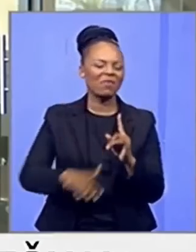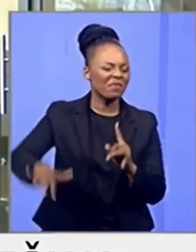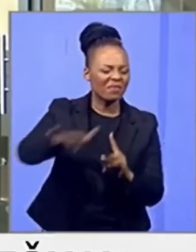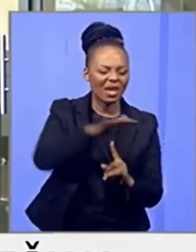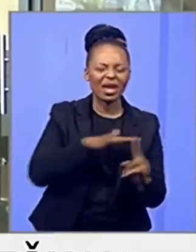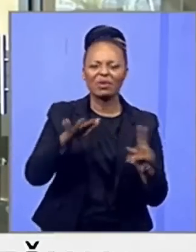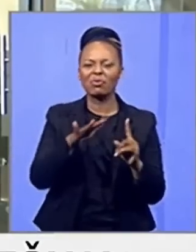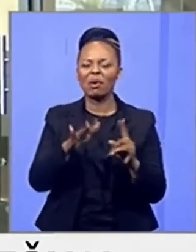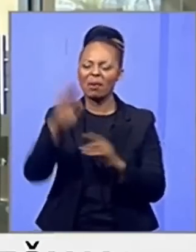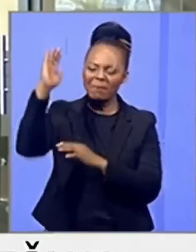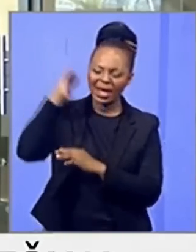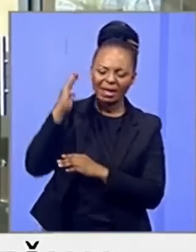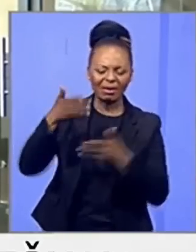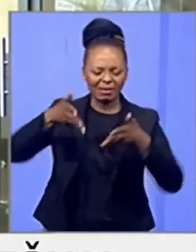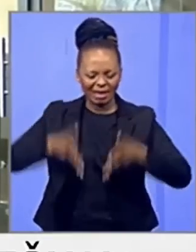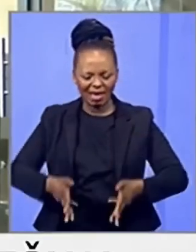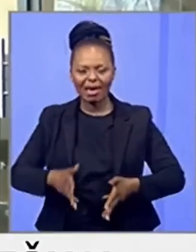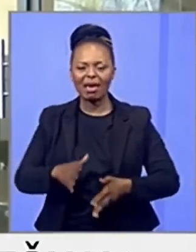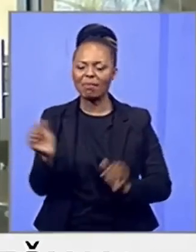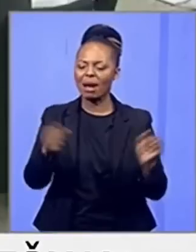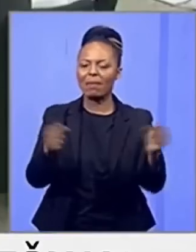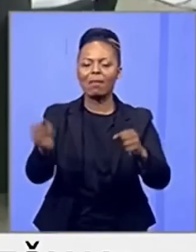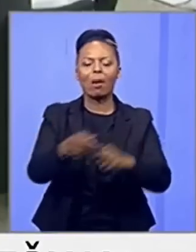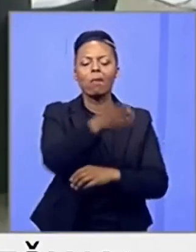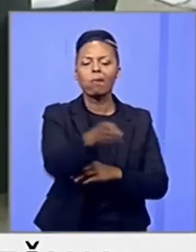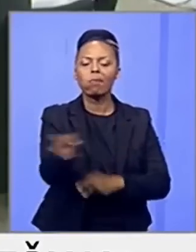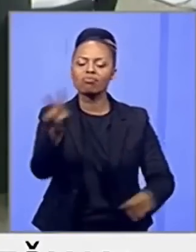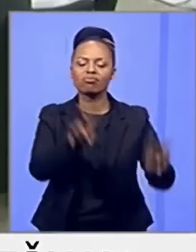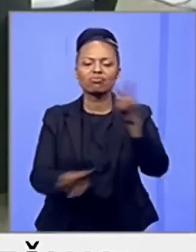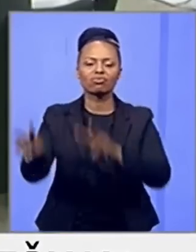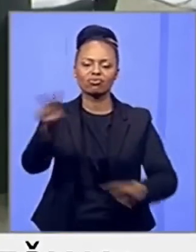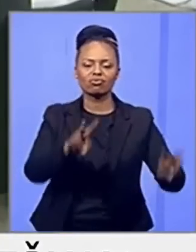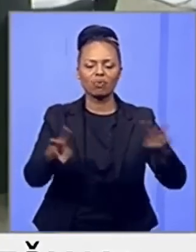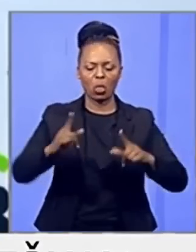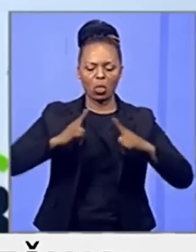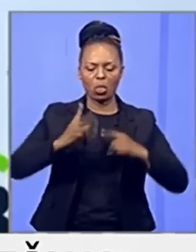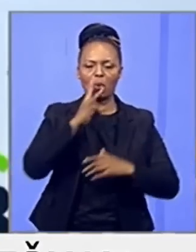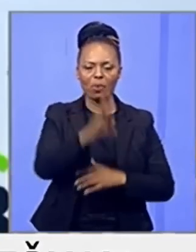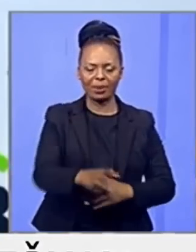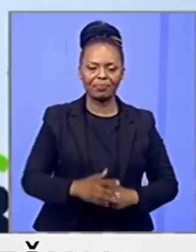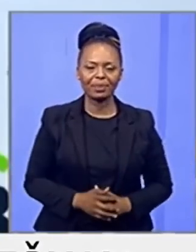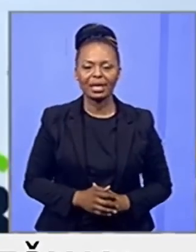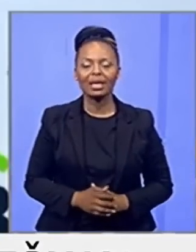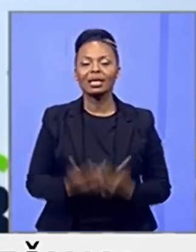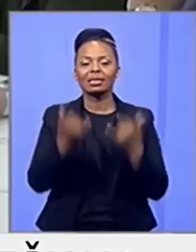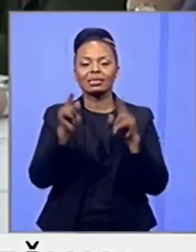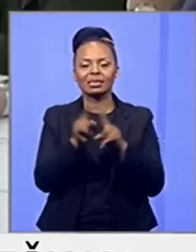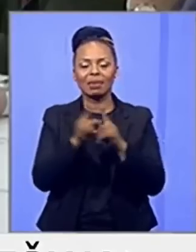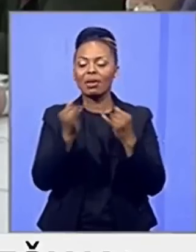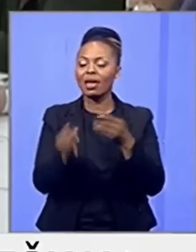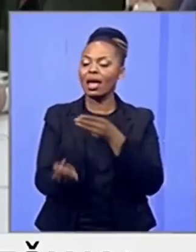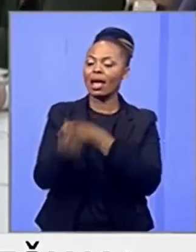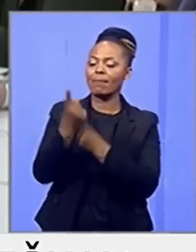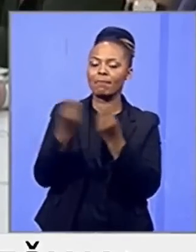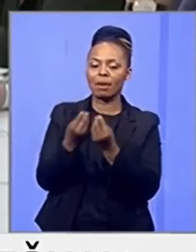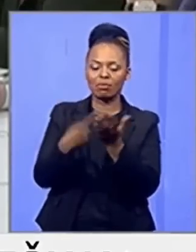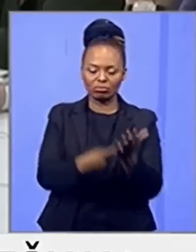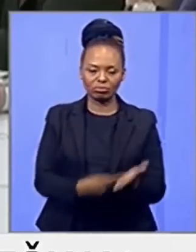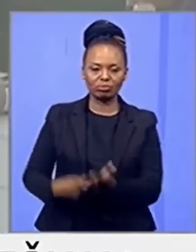and back, we are having deployments in place. We are hlongwa kgorotsheko ya go ikgetha go šetšana le melato e tla runyago kopanong kgolo